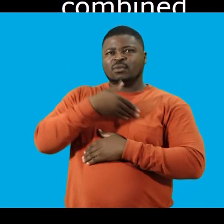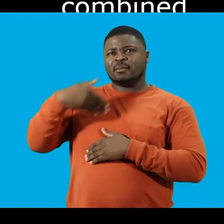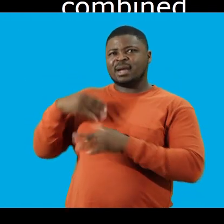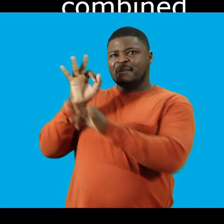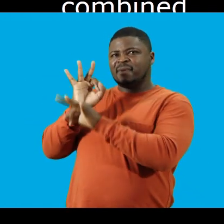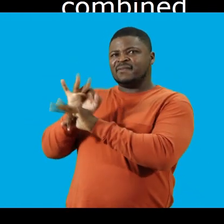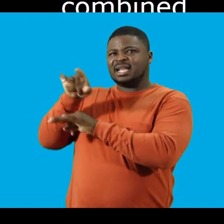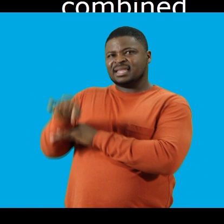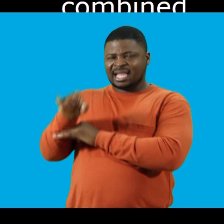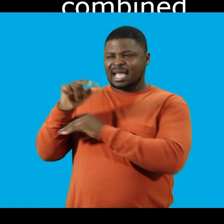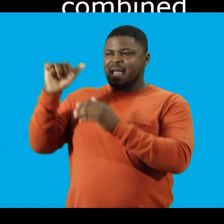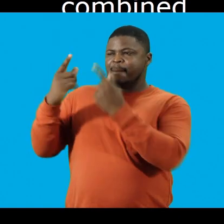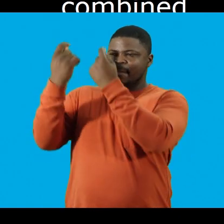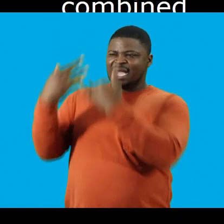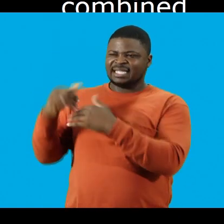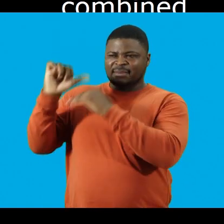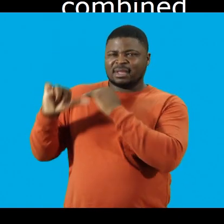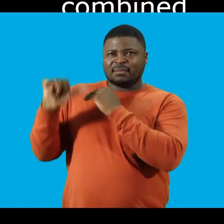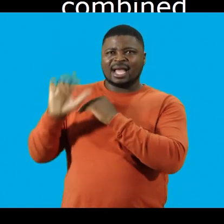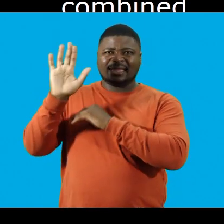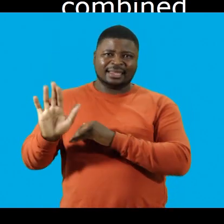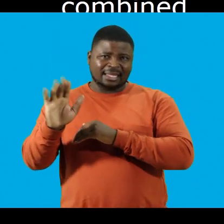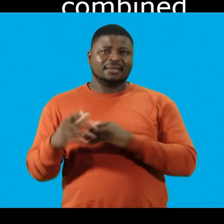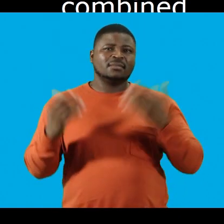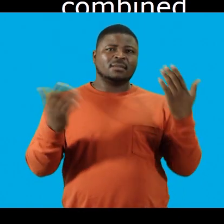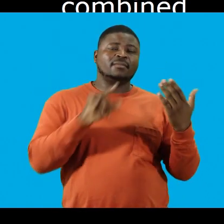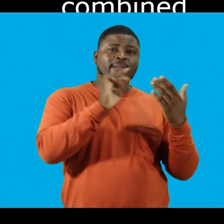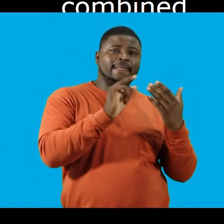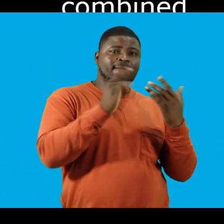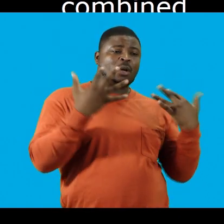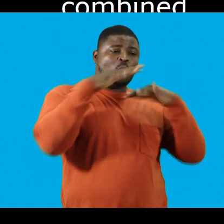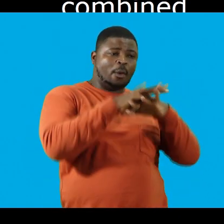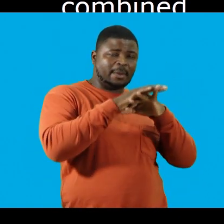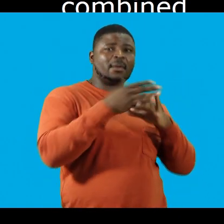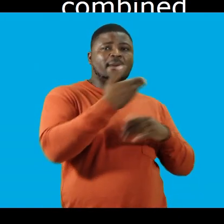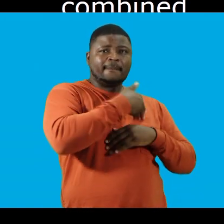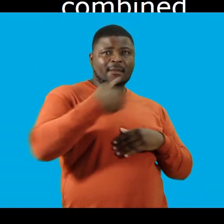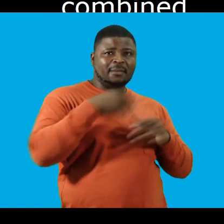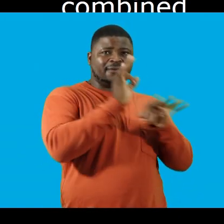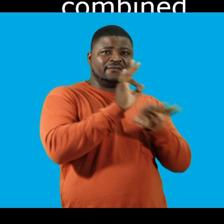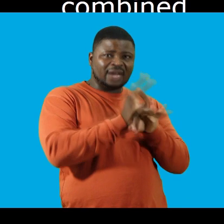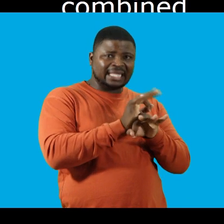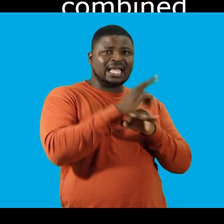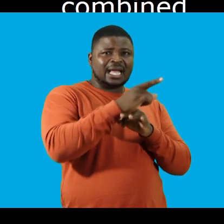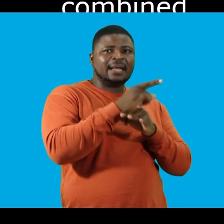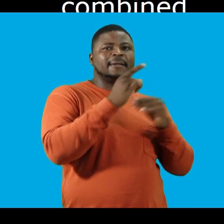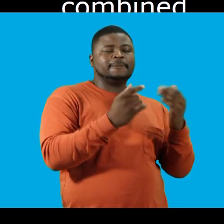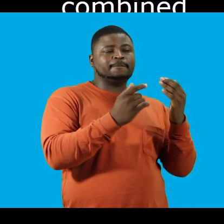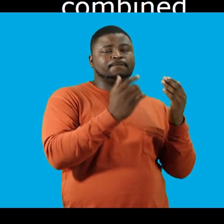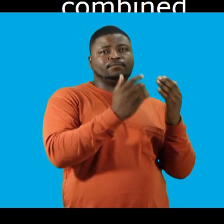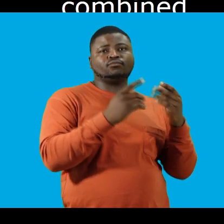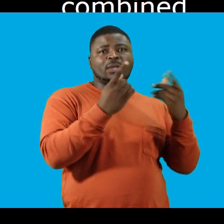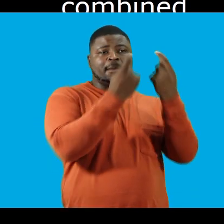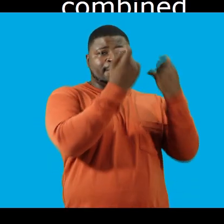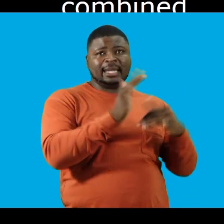So this is his combined monthly budget, and then